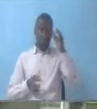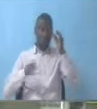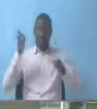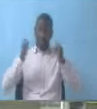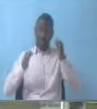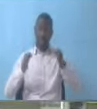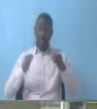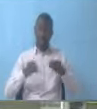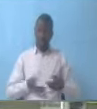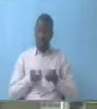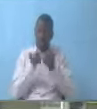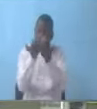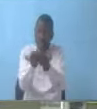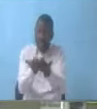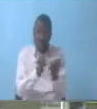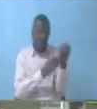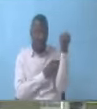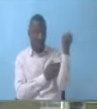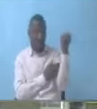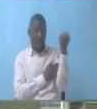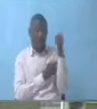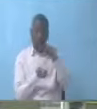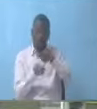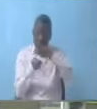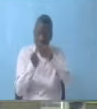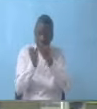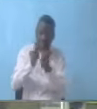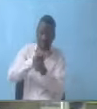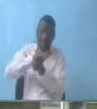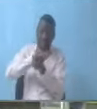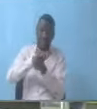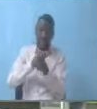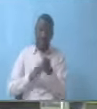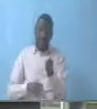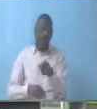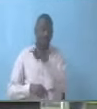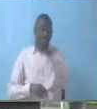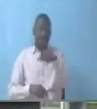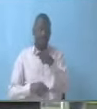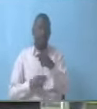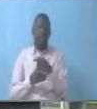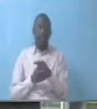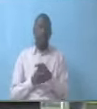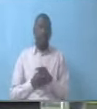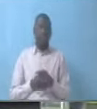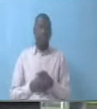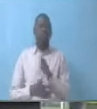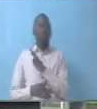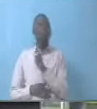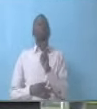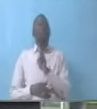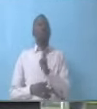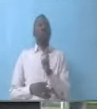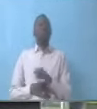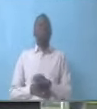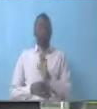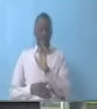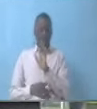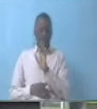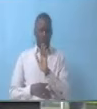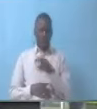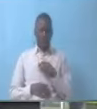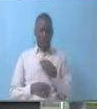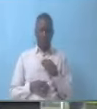the power to amend these schedules. No. So, no. I would give you, I would take you to Decree